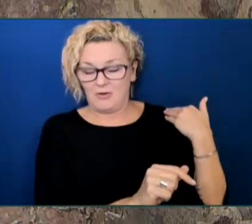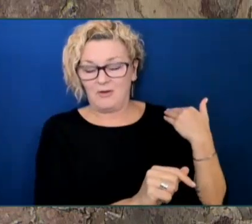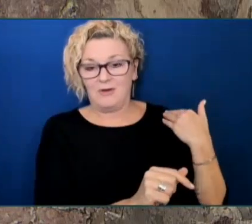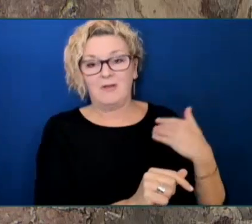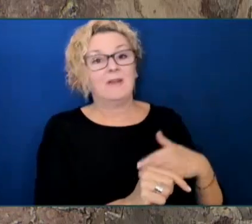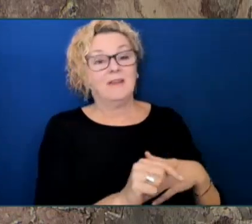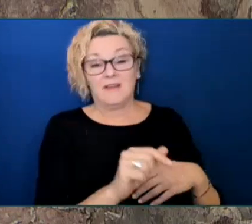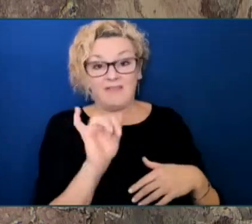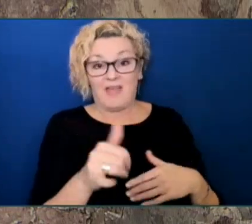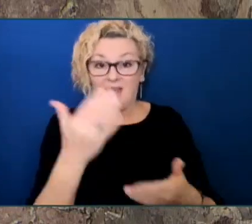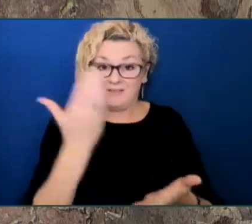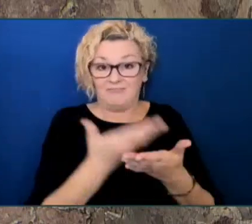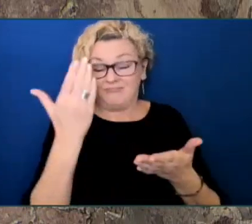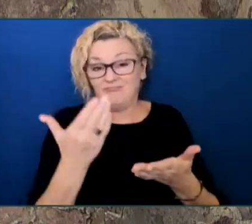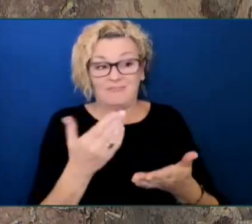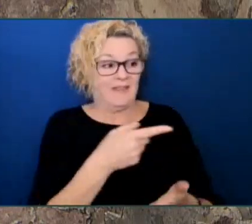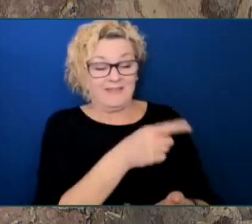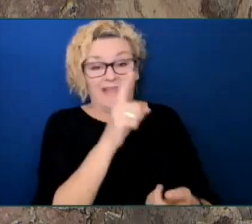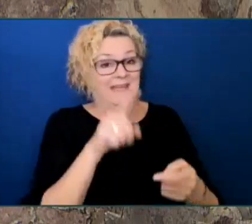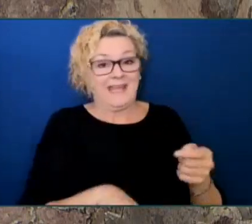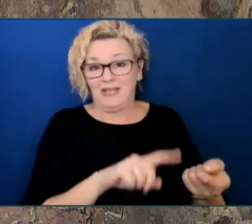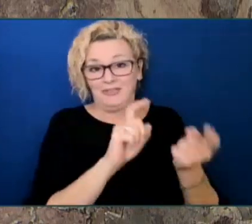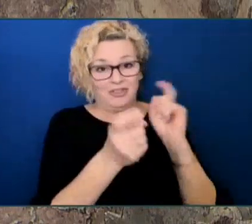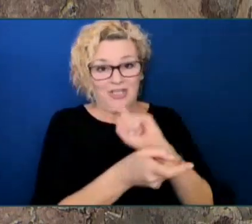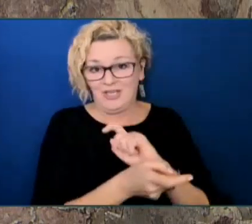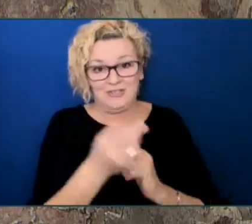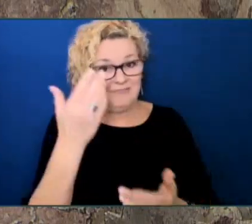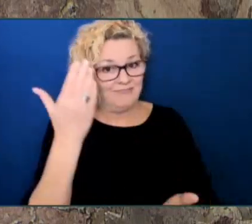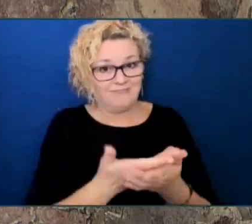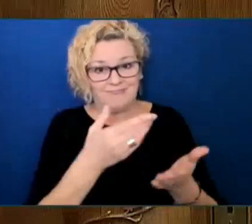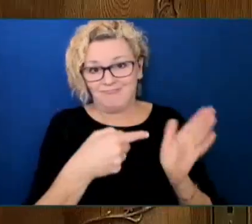can't change it no matter what they say.